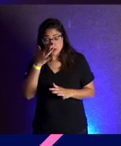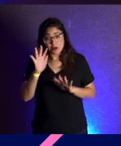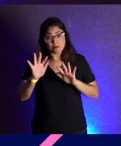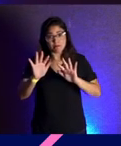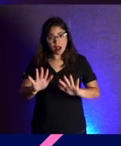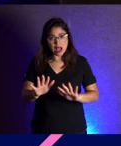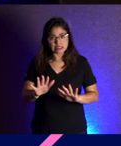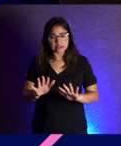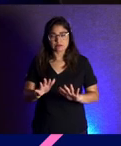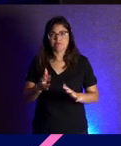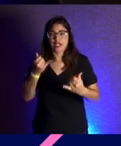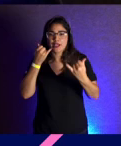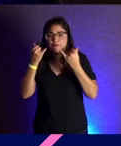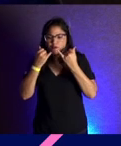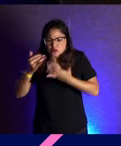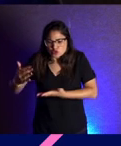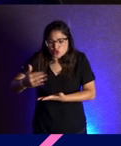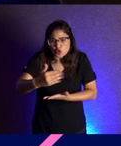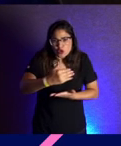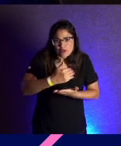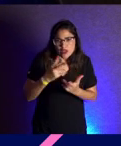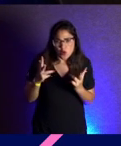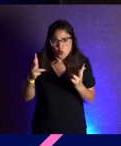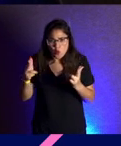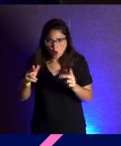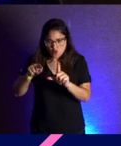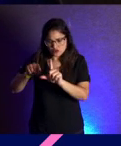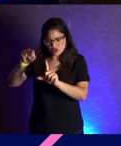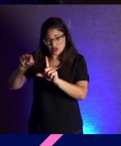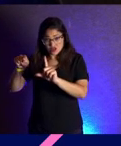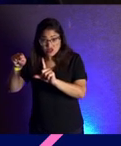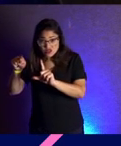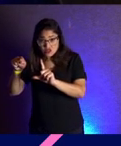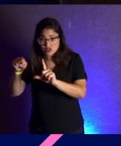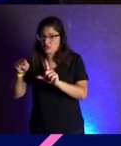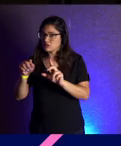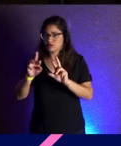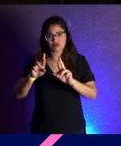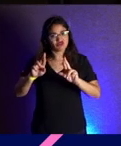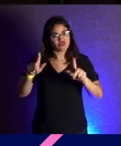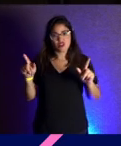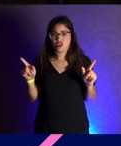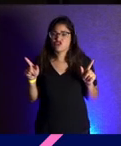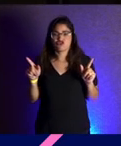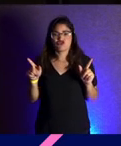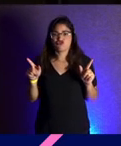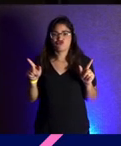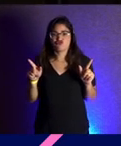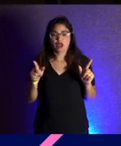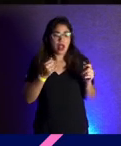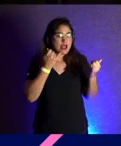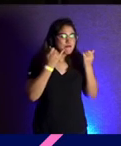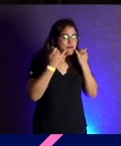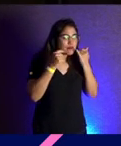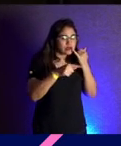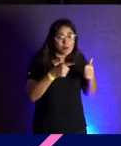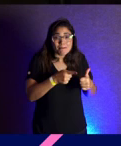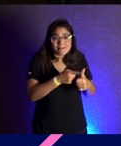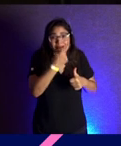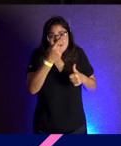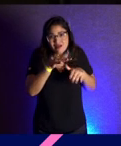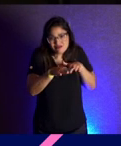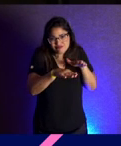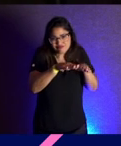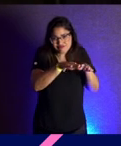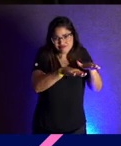collecting the data. It's the first step. And to understand what the data says to us, you have to understand how the data